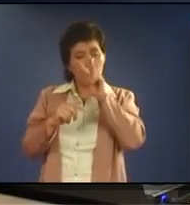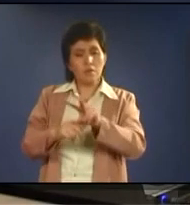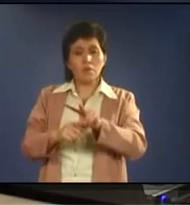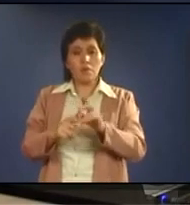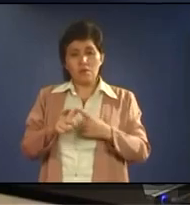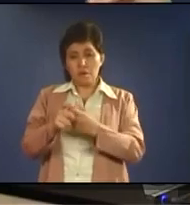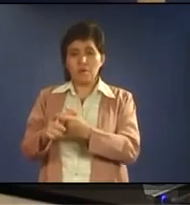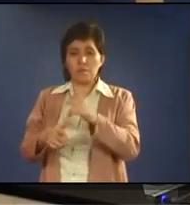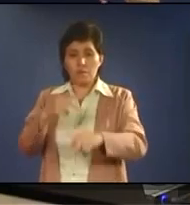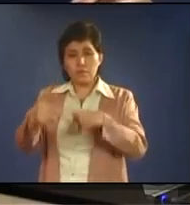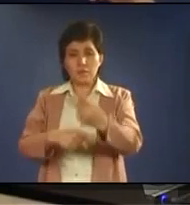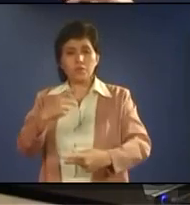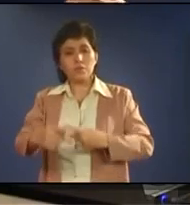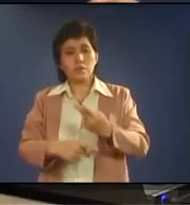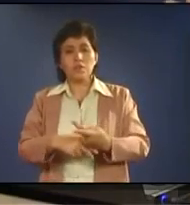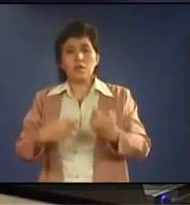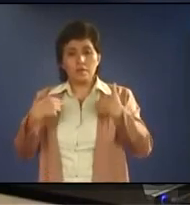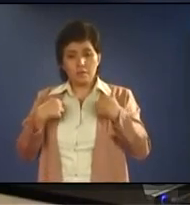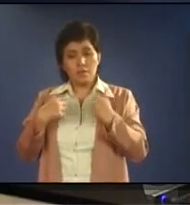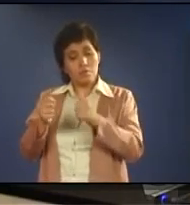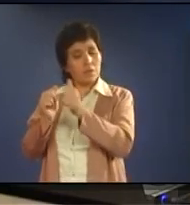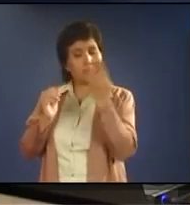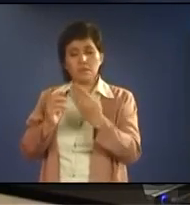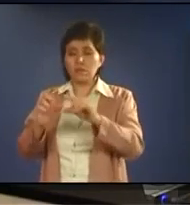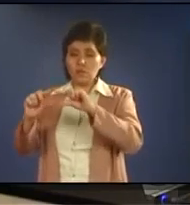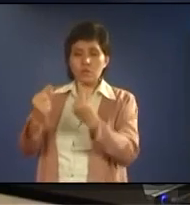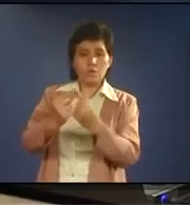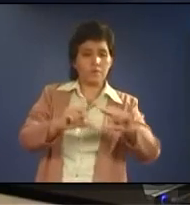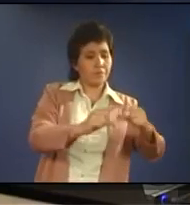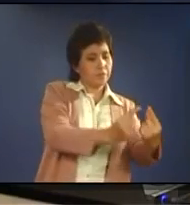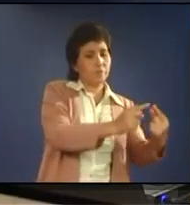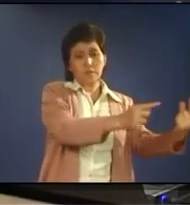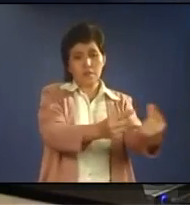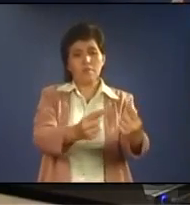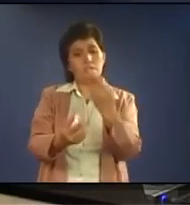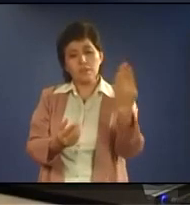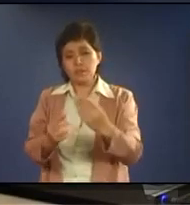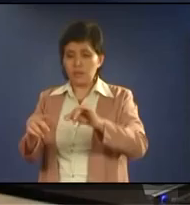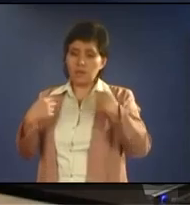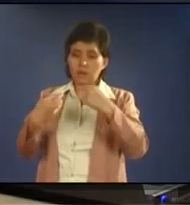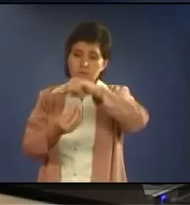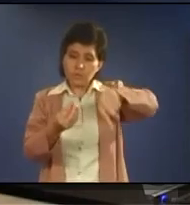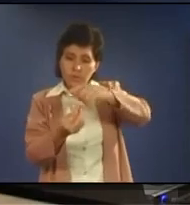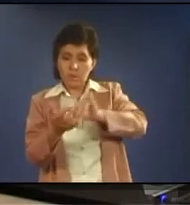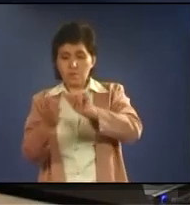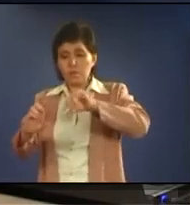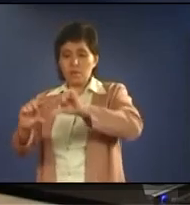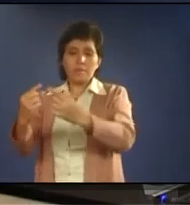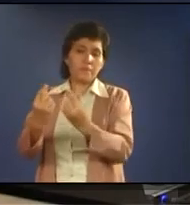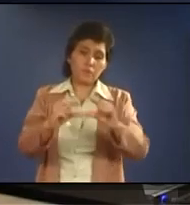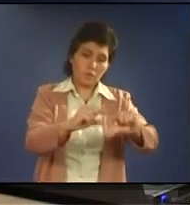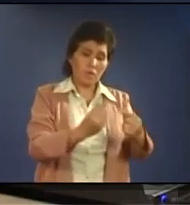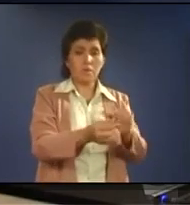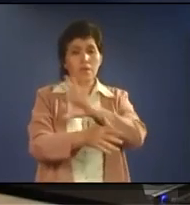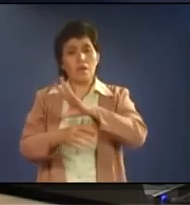running process, okay? They always come into groups. They cycle in groups. And then the groups would catch up with another groups. And